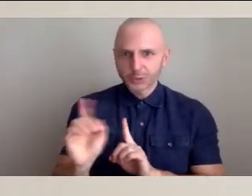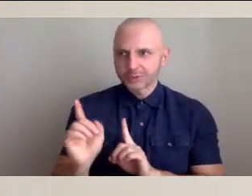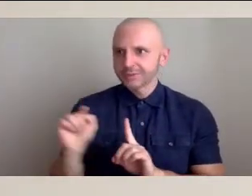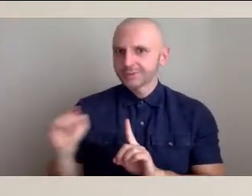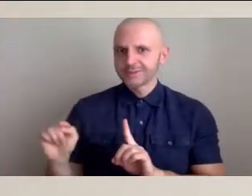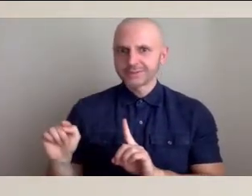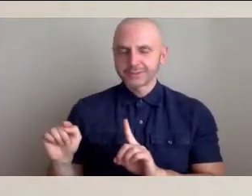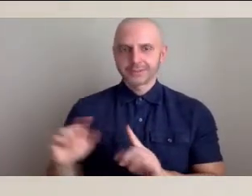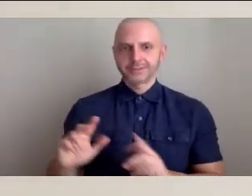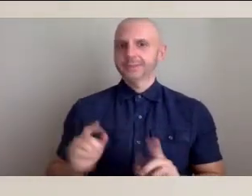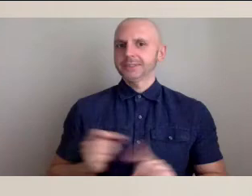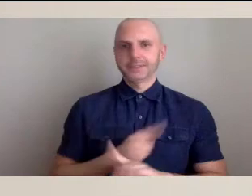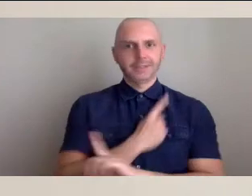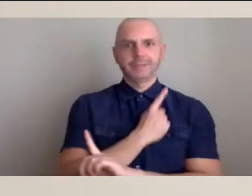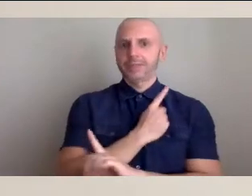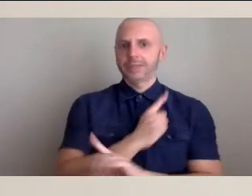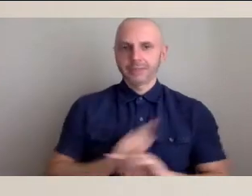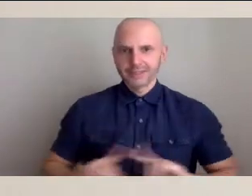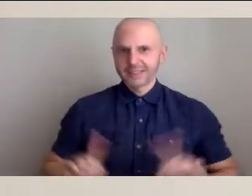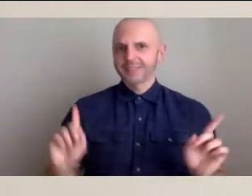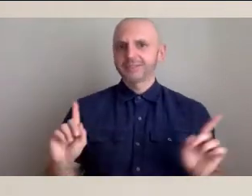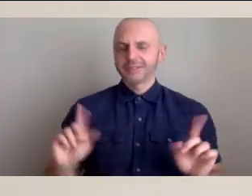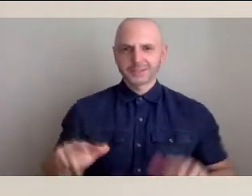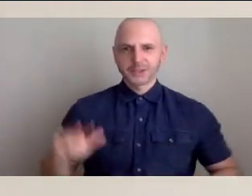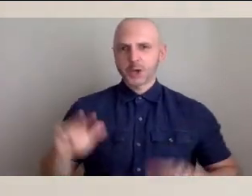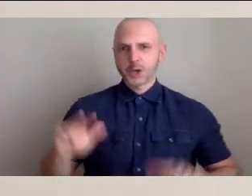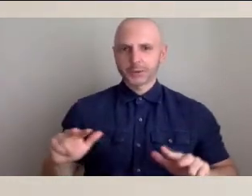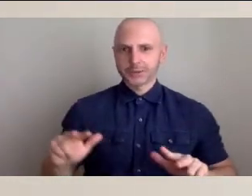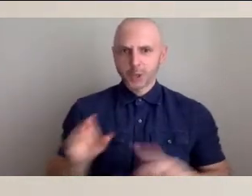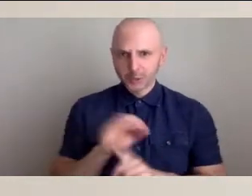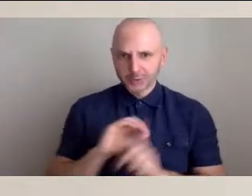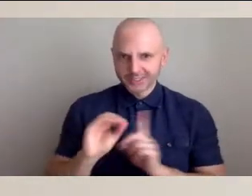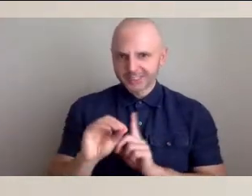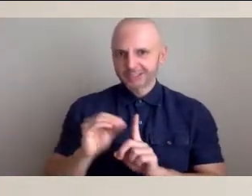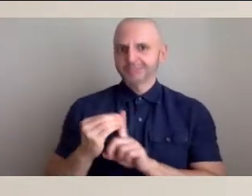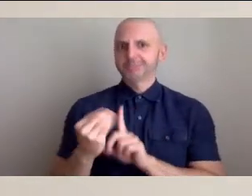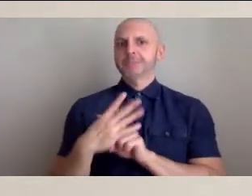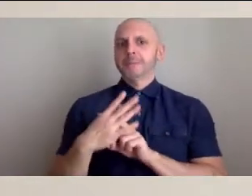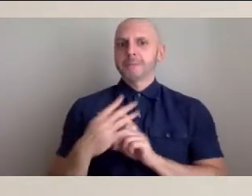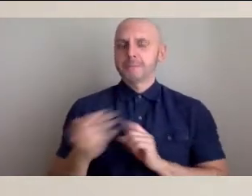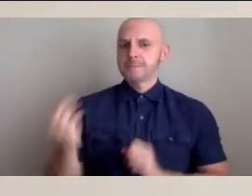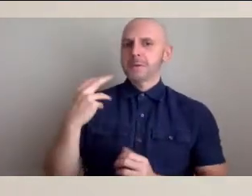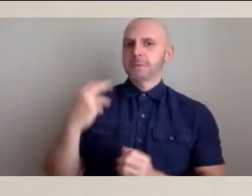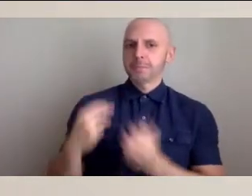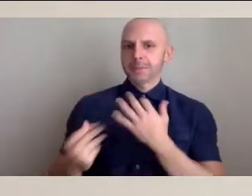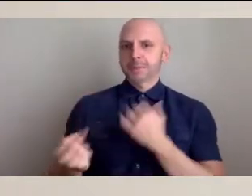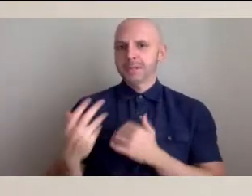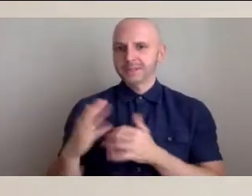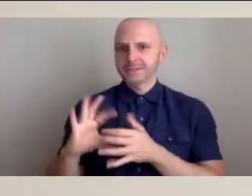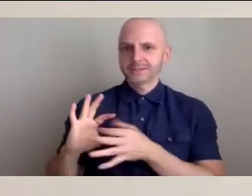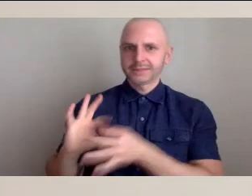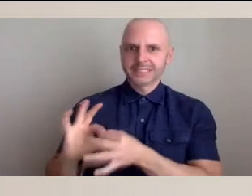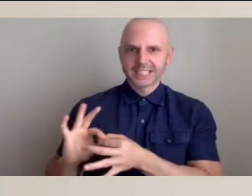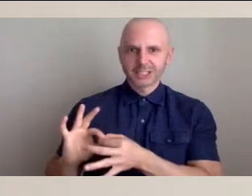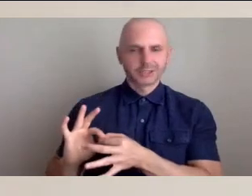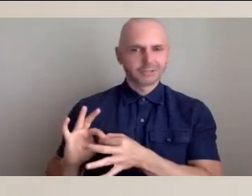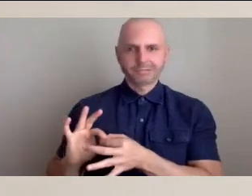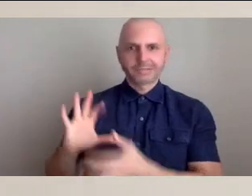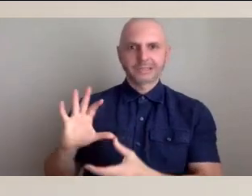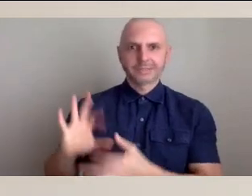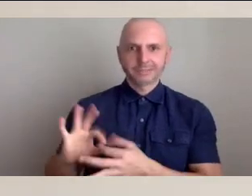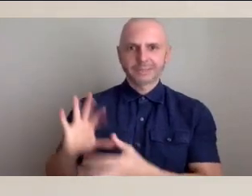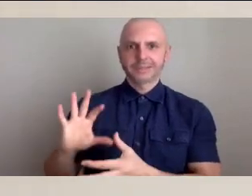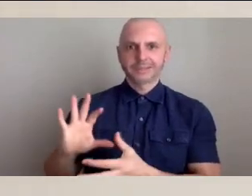with you all, orientation week over Zoom was awkward. We certainly couldn't fall back on forming connections organically. Trying to have